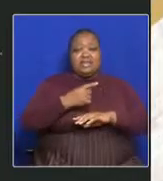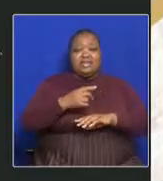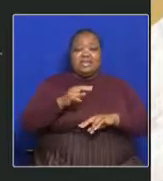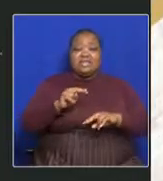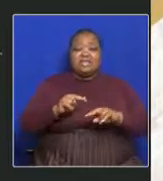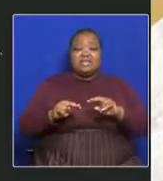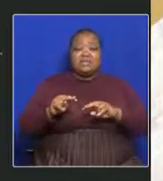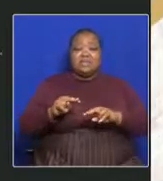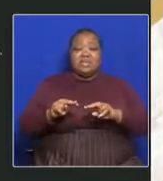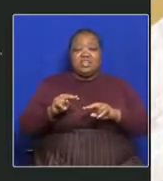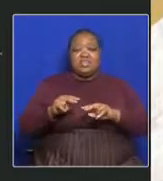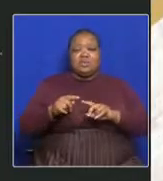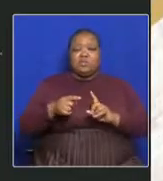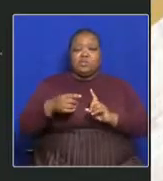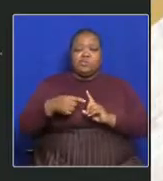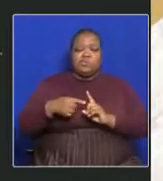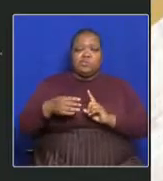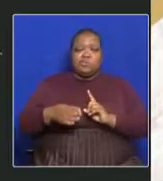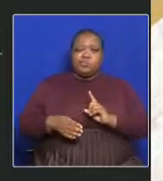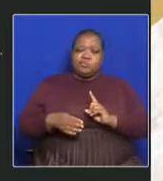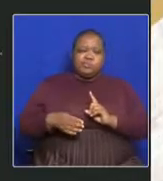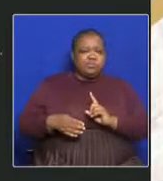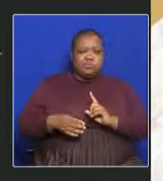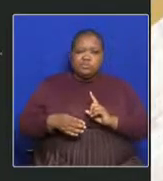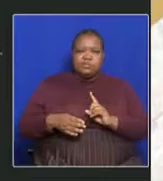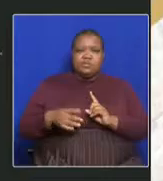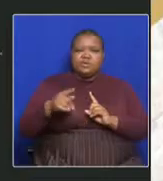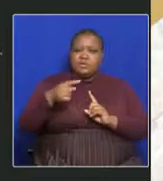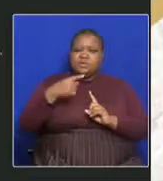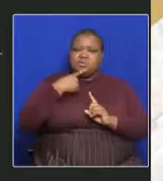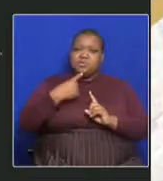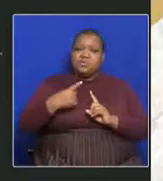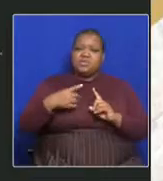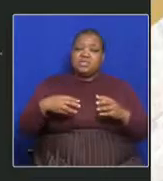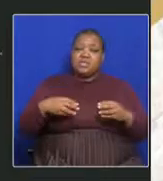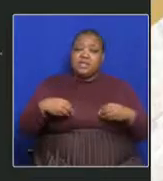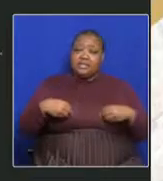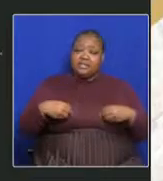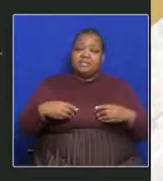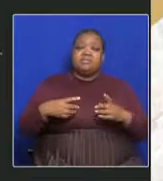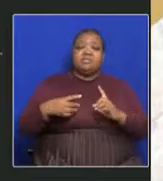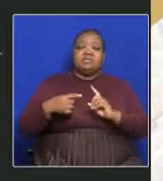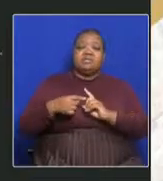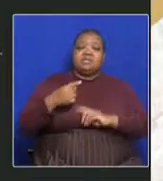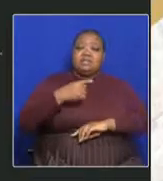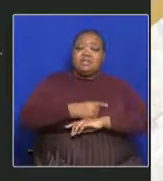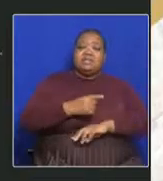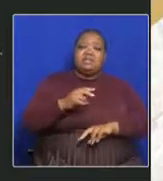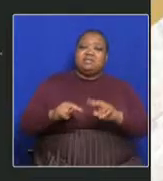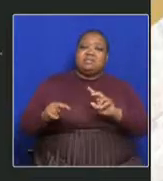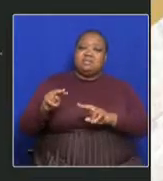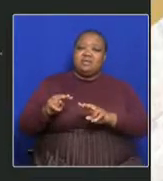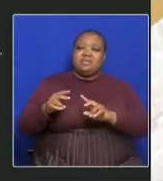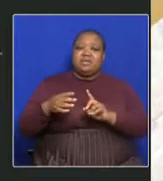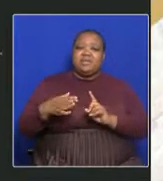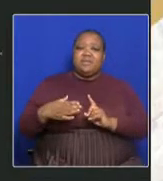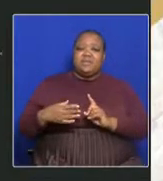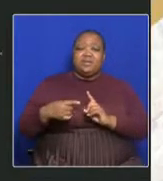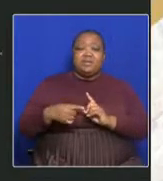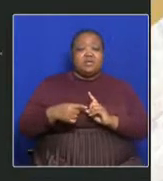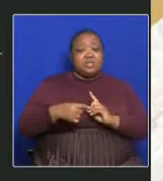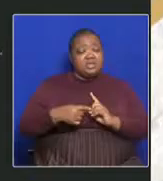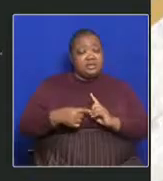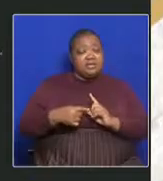saying that. And you say, you accept that he wasn't there on the day of the inspection. So he tells us, he introduces new